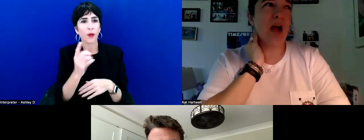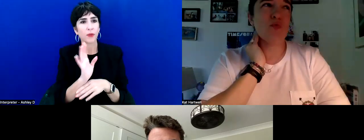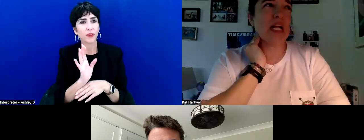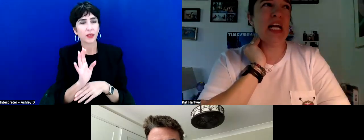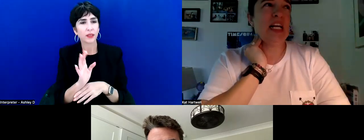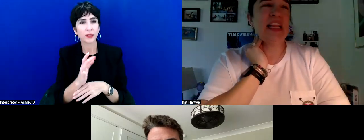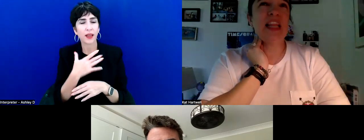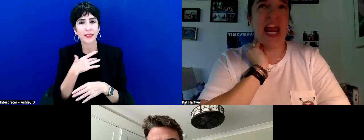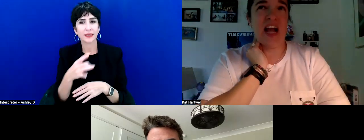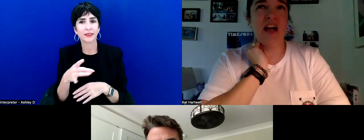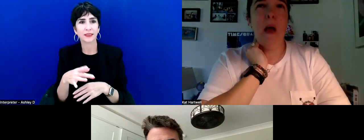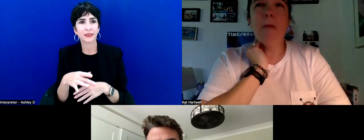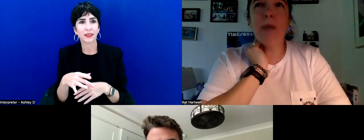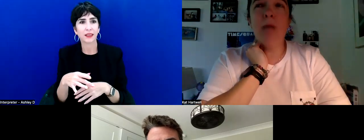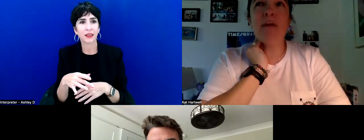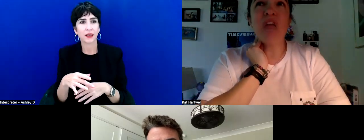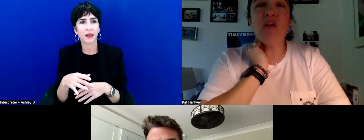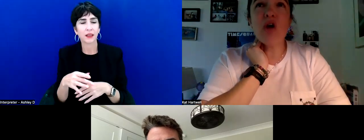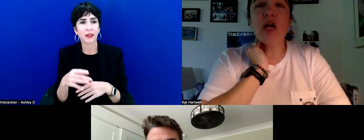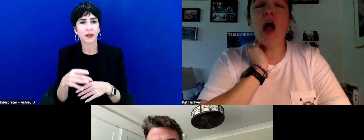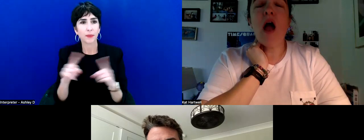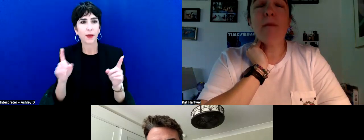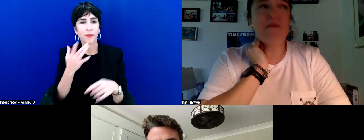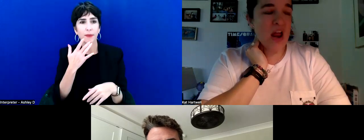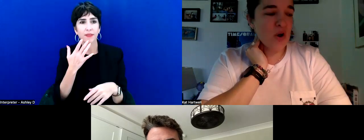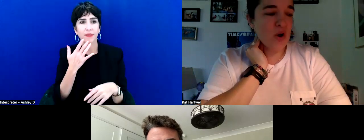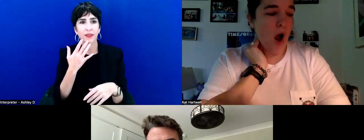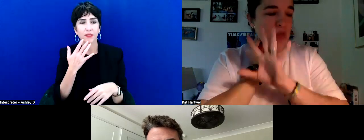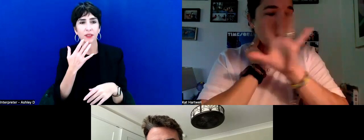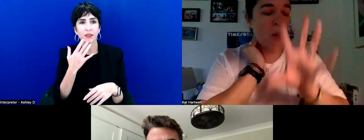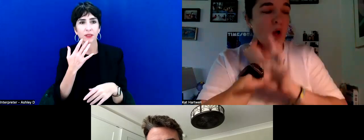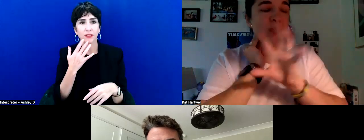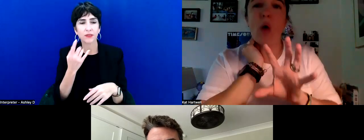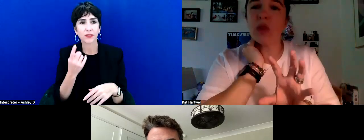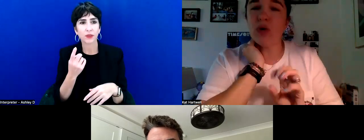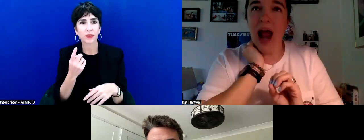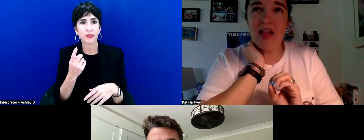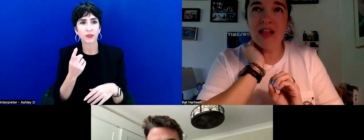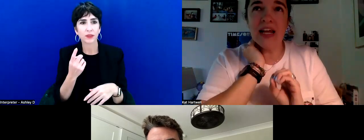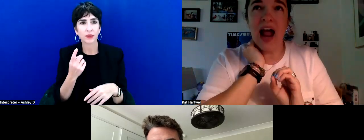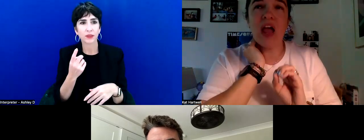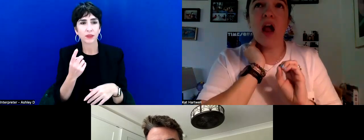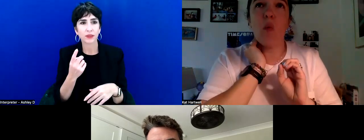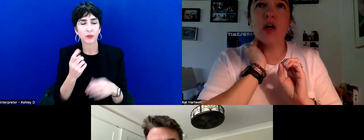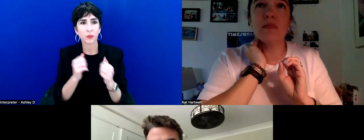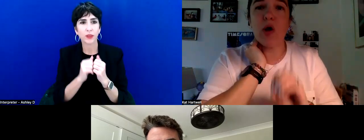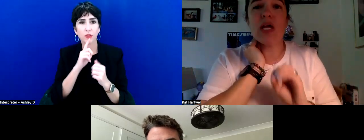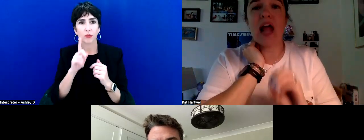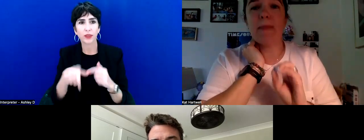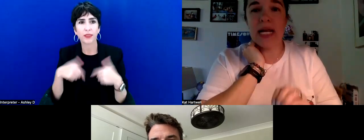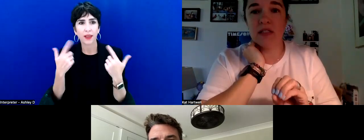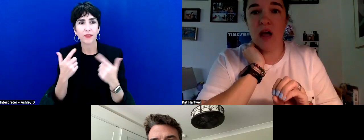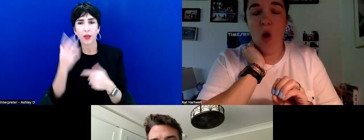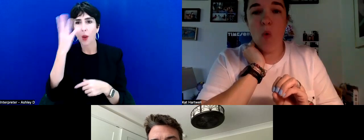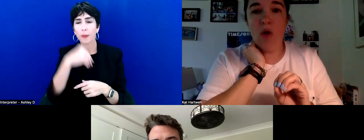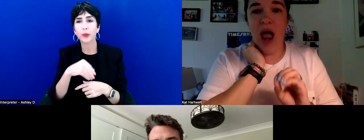that I did not really like, but my favorite one, the one with the reality, I think it was Beauty